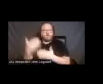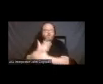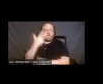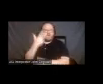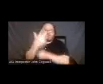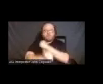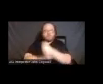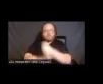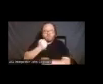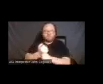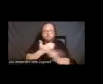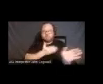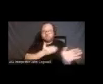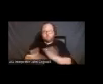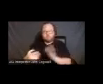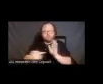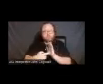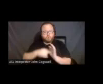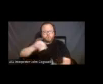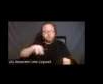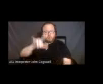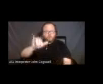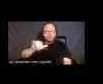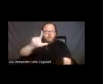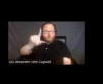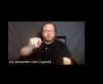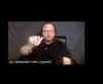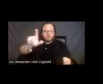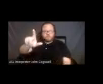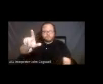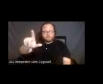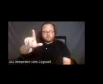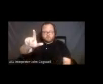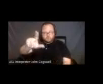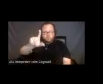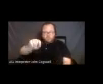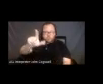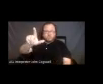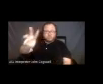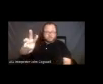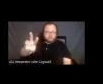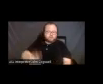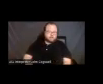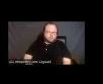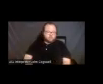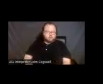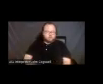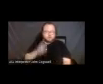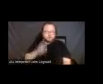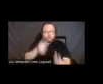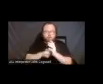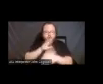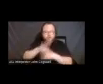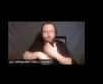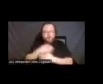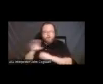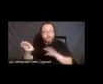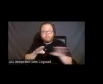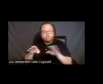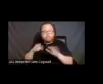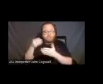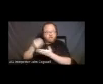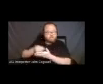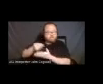plan, which is due in July of 2026. This would require that all behavioral health funding used by